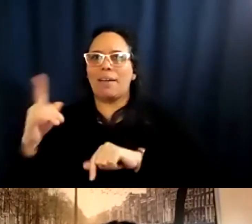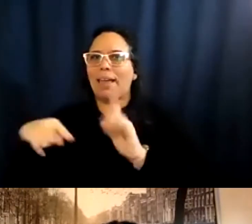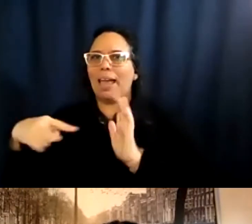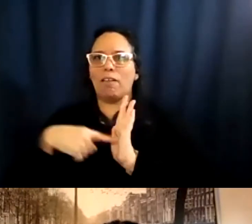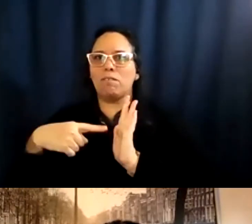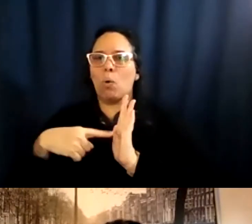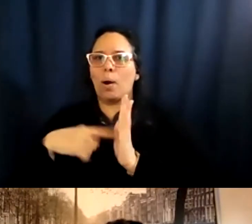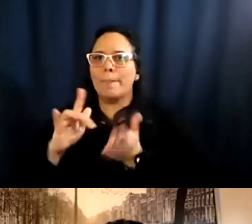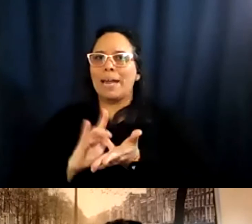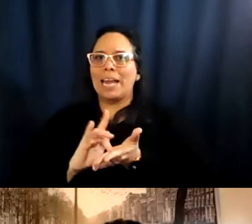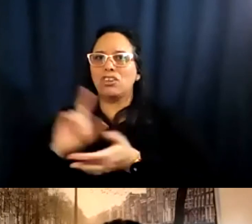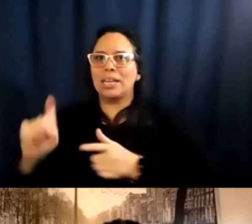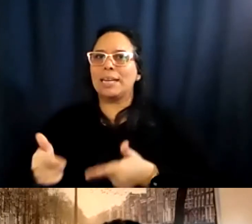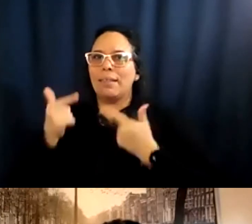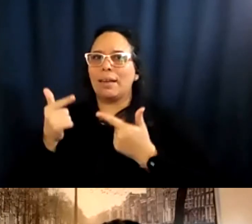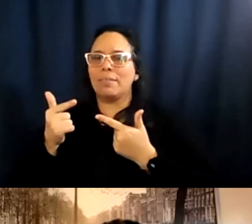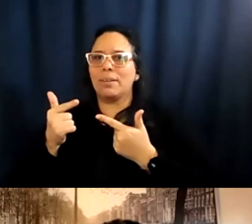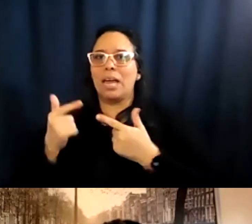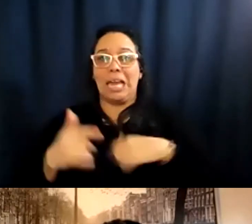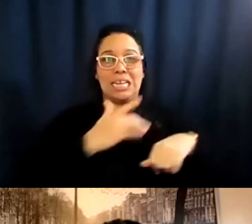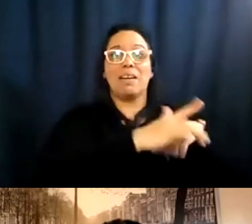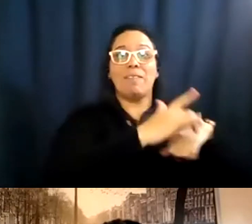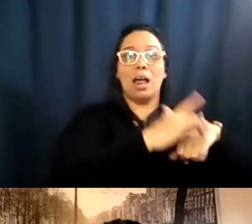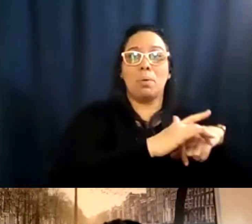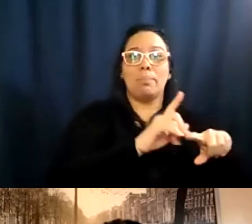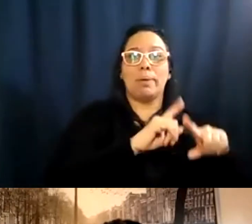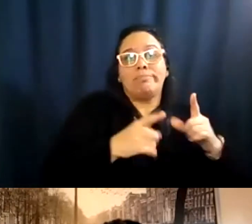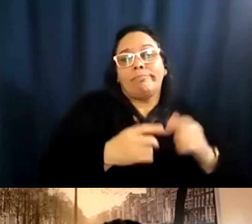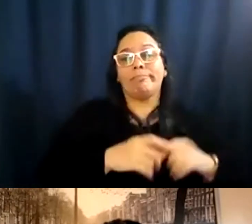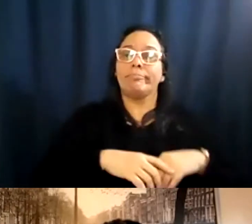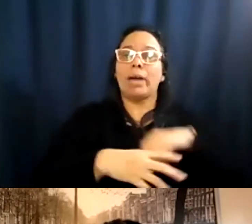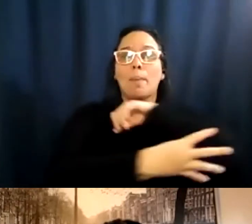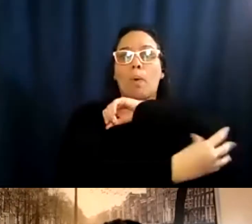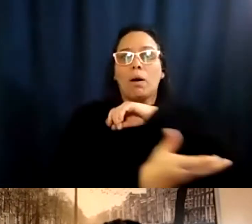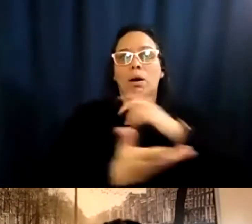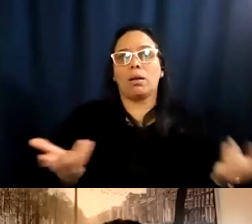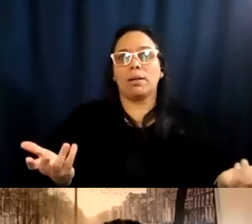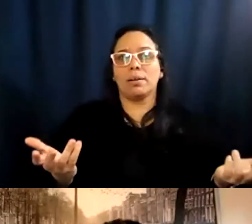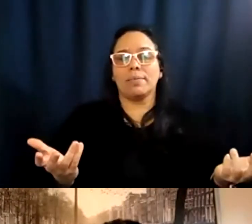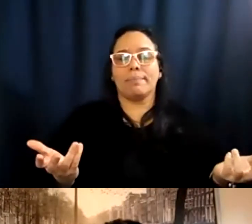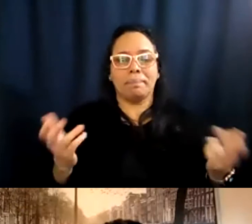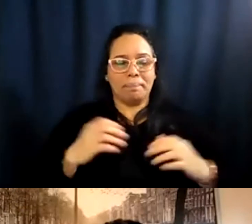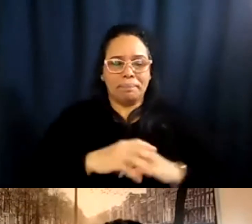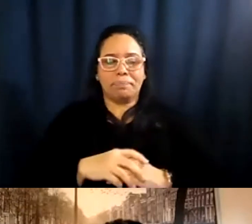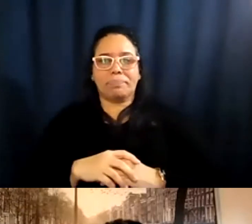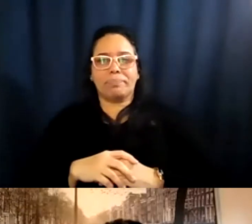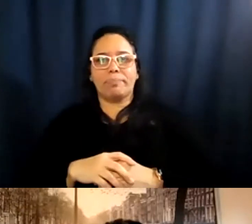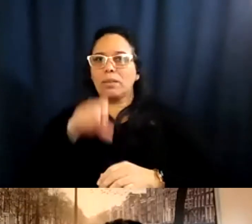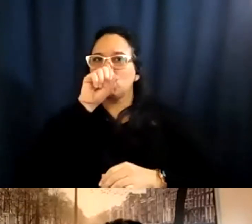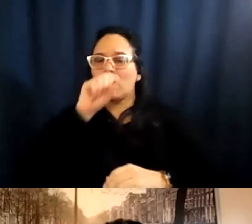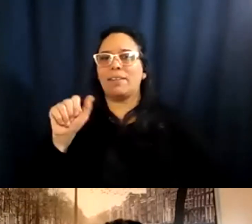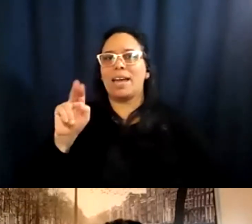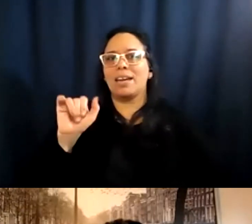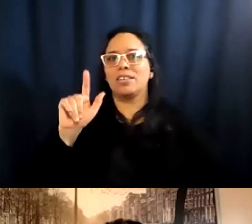to live when it's available, but they're too poor. Like, that's just an out. So I love Angela Davis